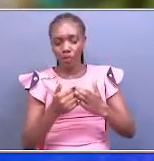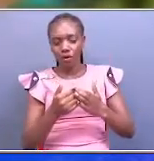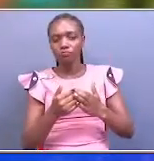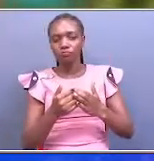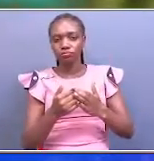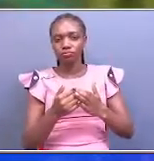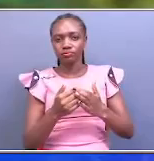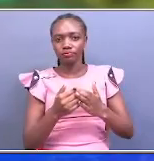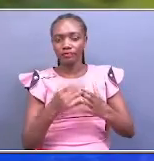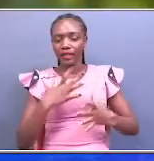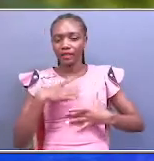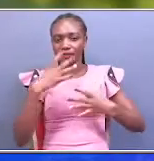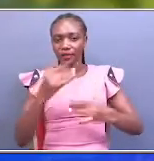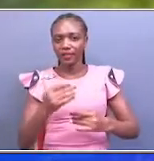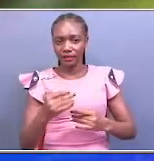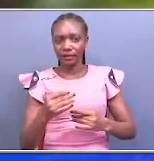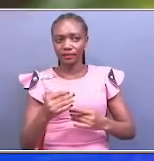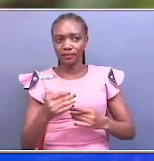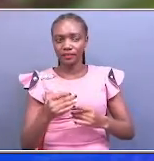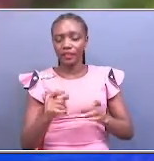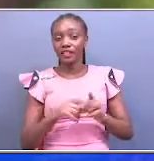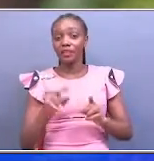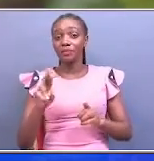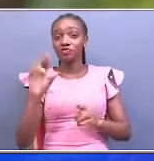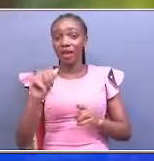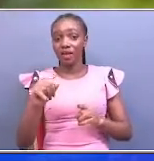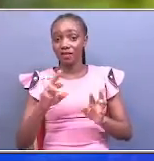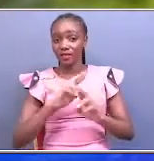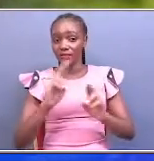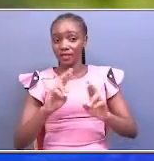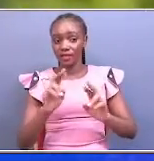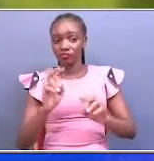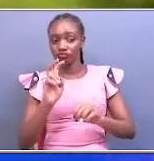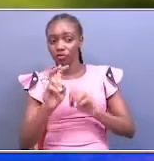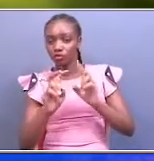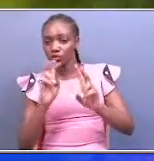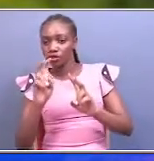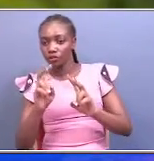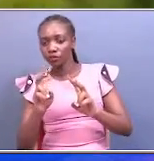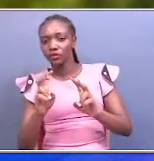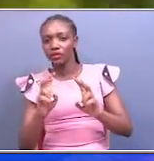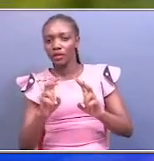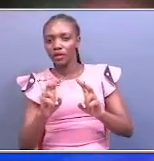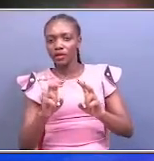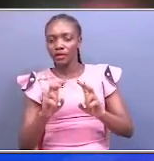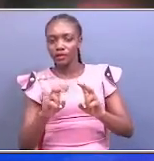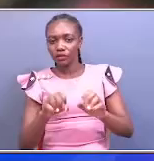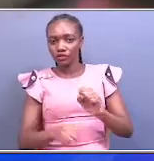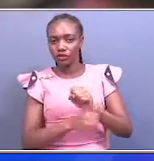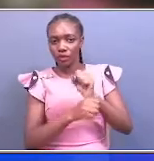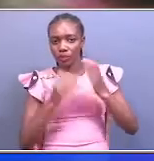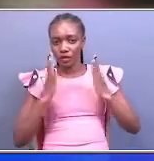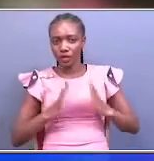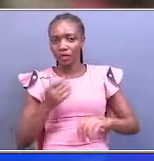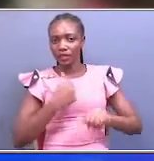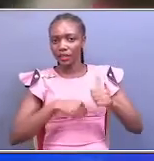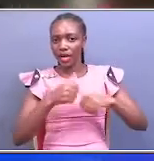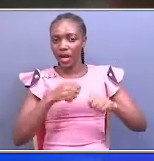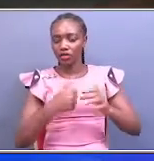world-class organizations like the UN closely watching the unfolding humanitarian spectacle.